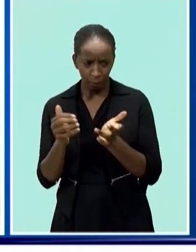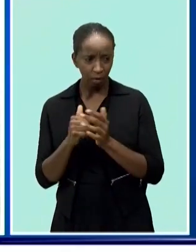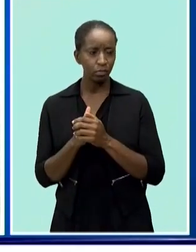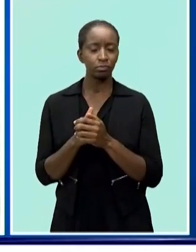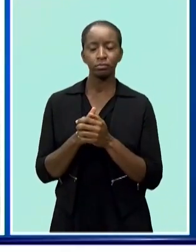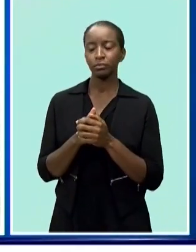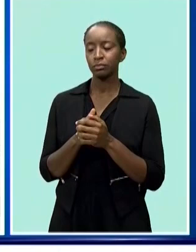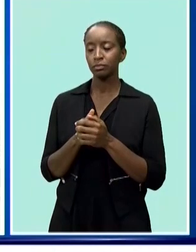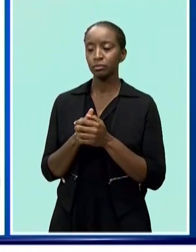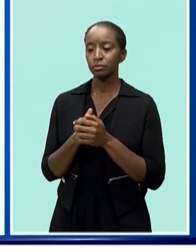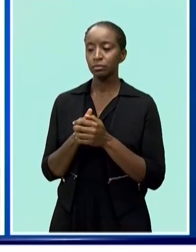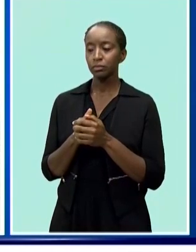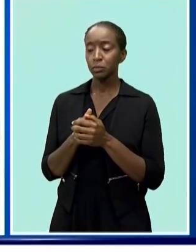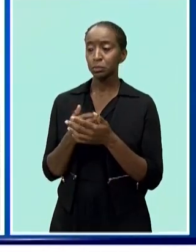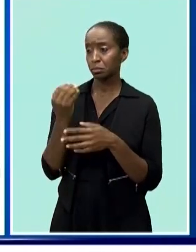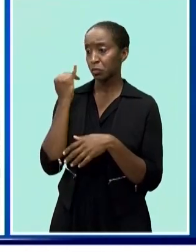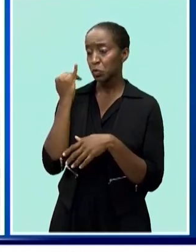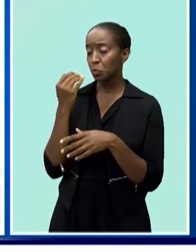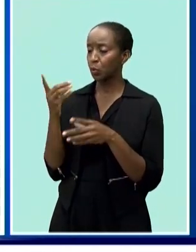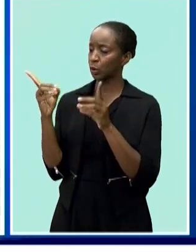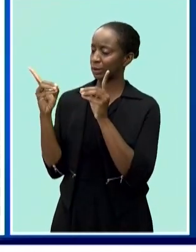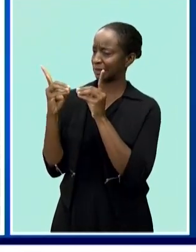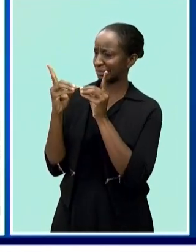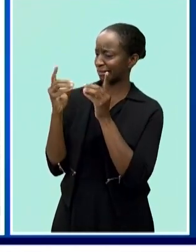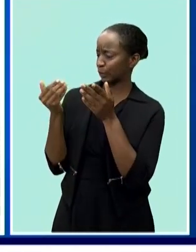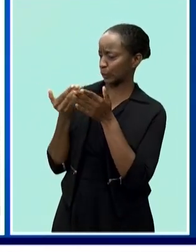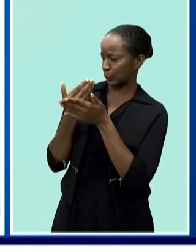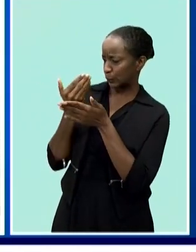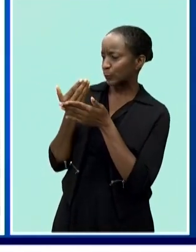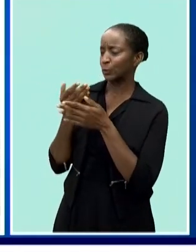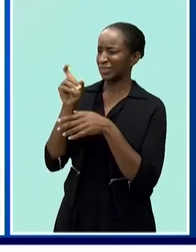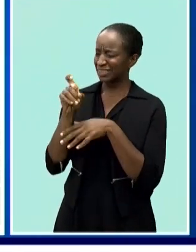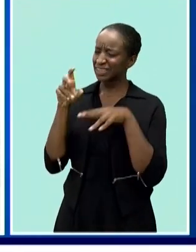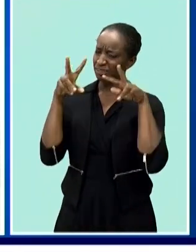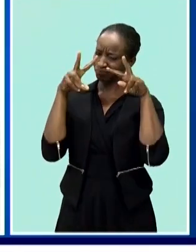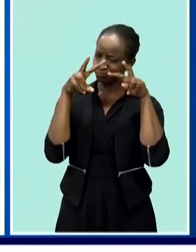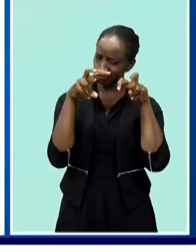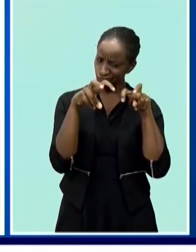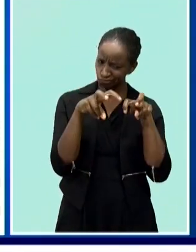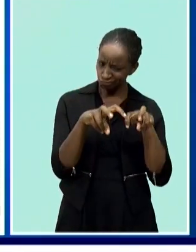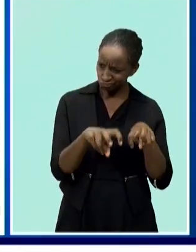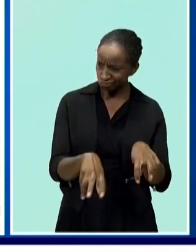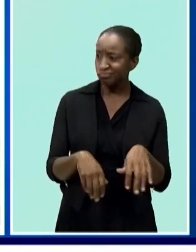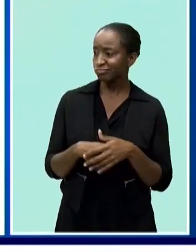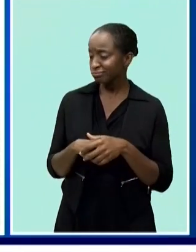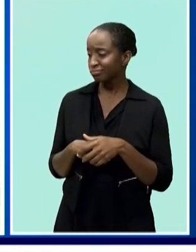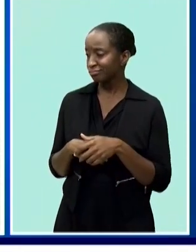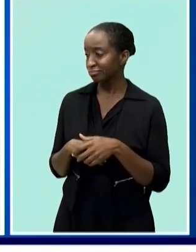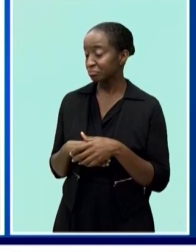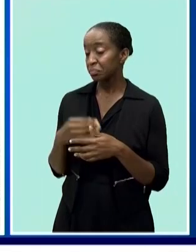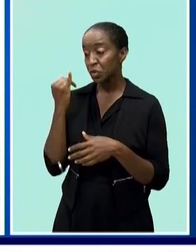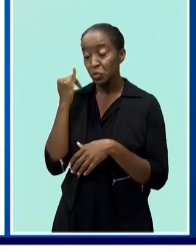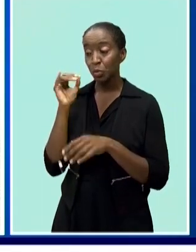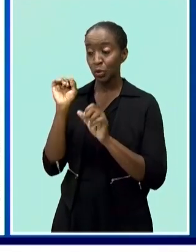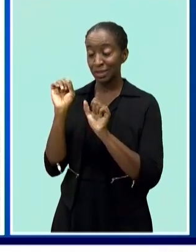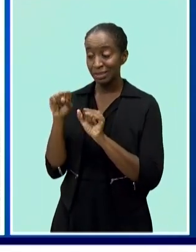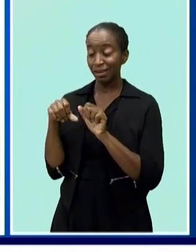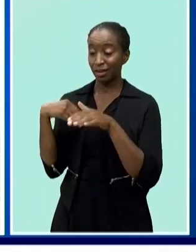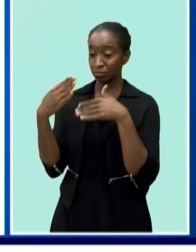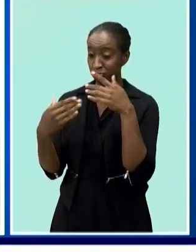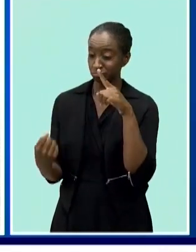know, persons, especially in situations where it can lead to violence. So we need to talk, we